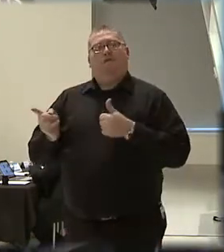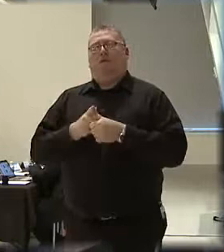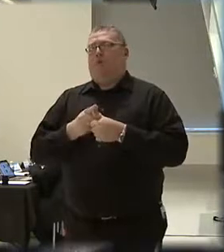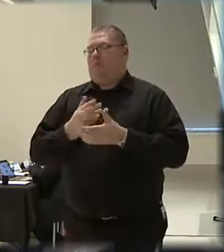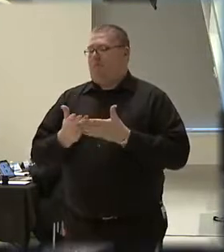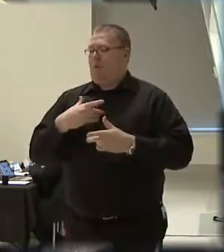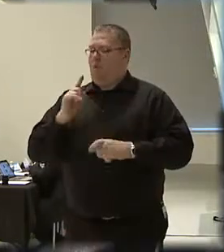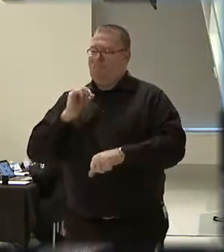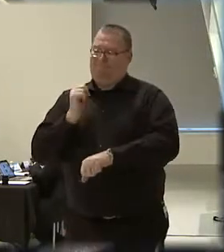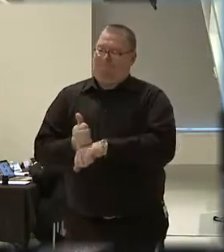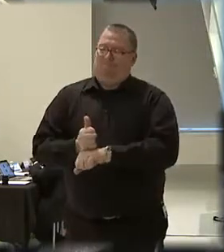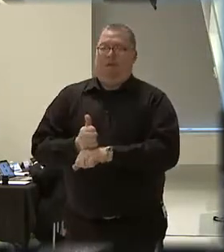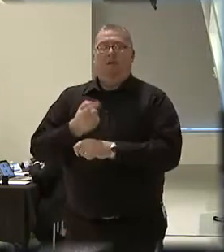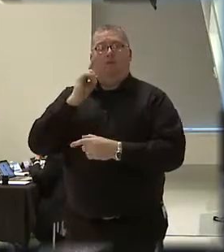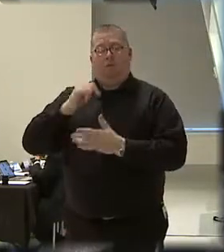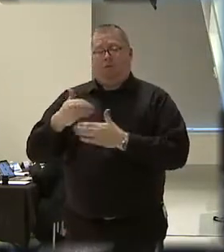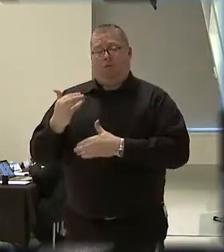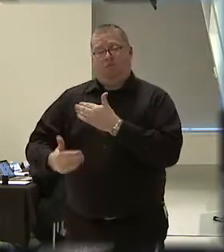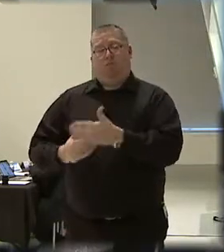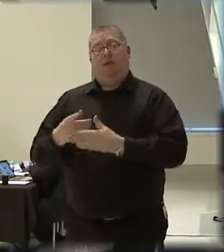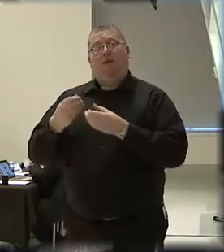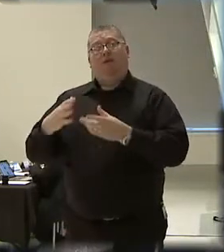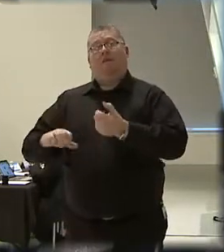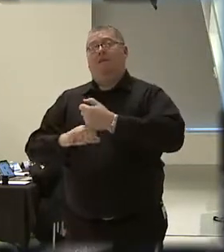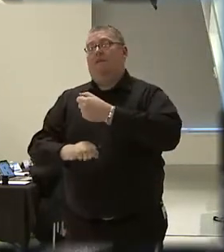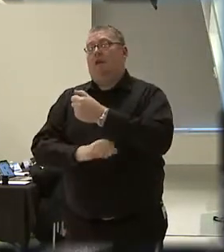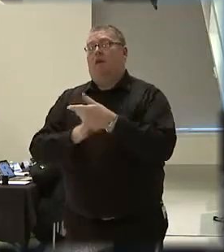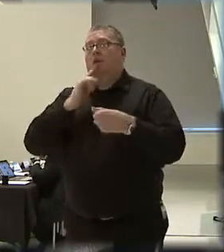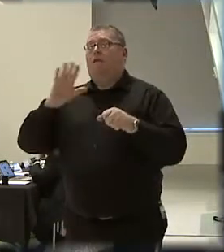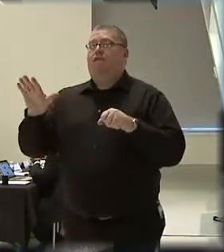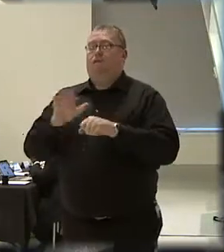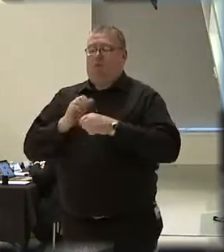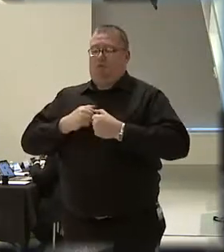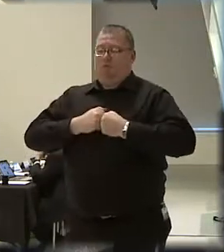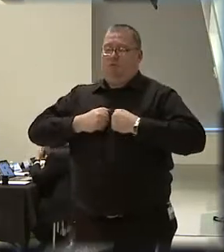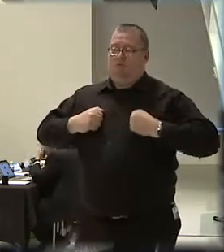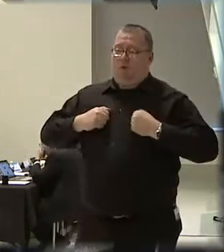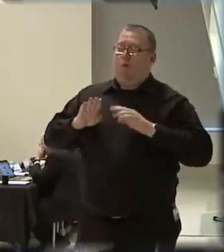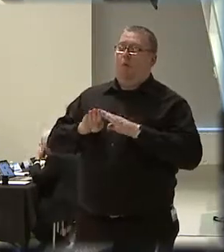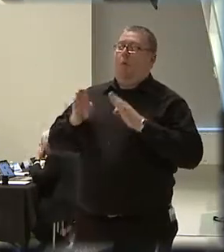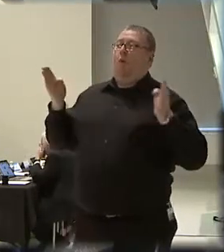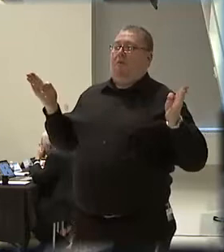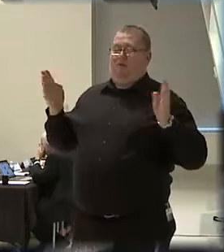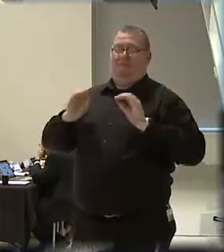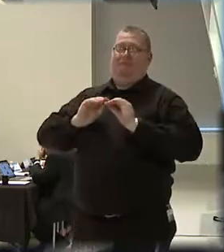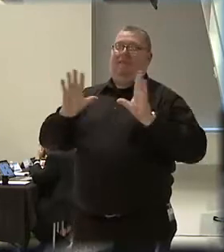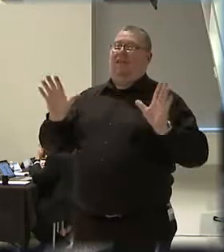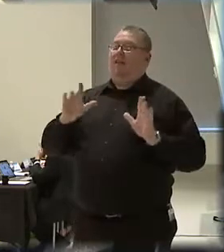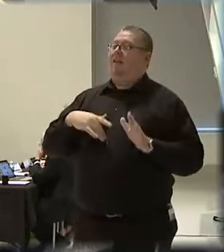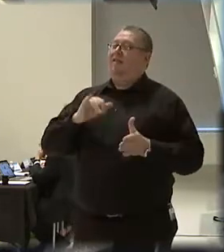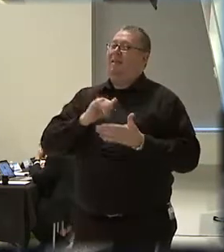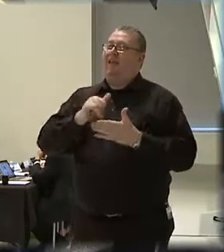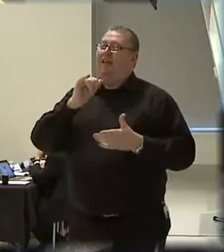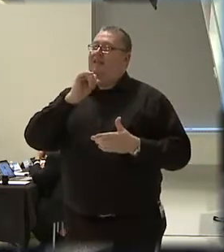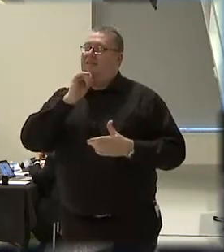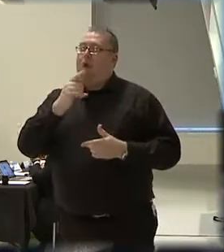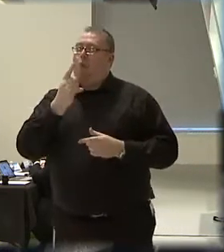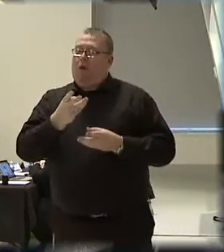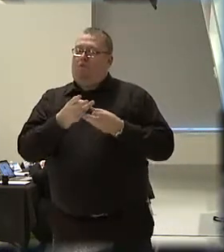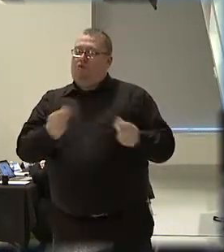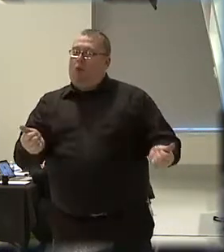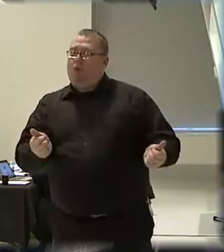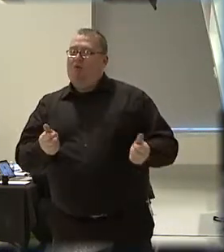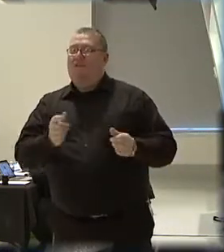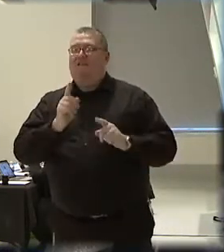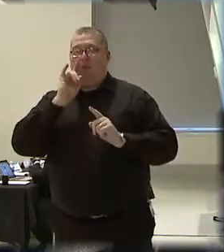to be laid in community policing foundation is transparency. Although not the panacea, the use of body